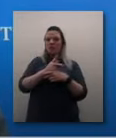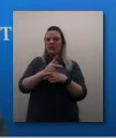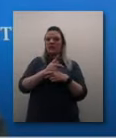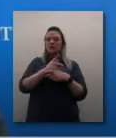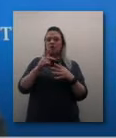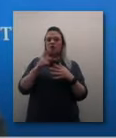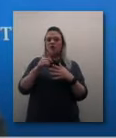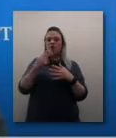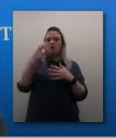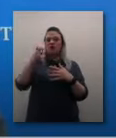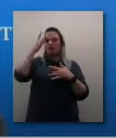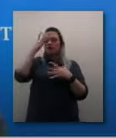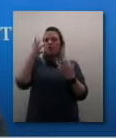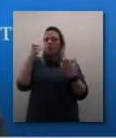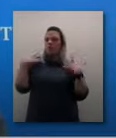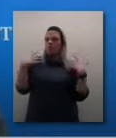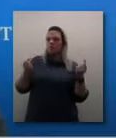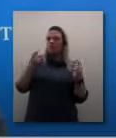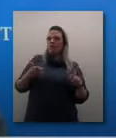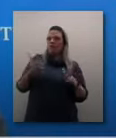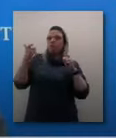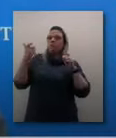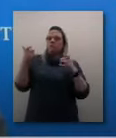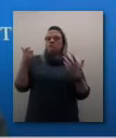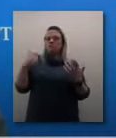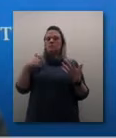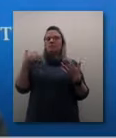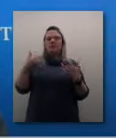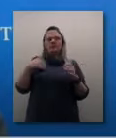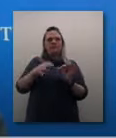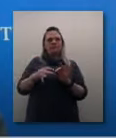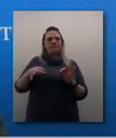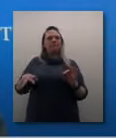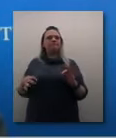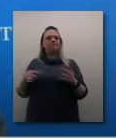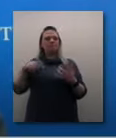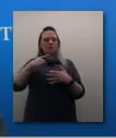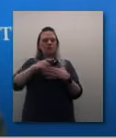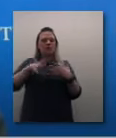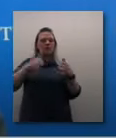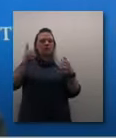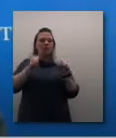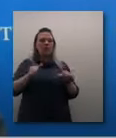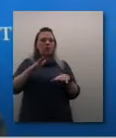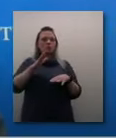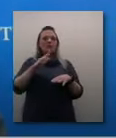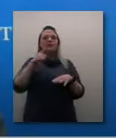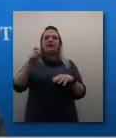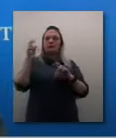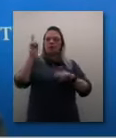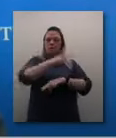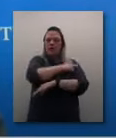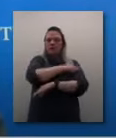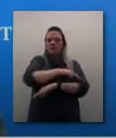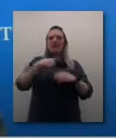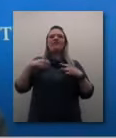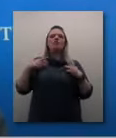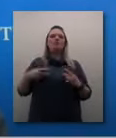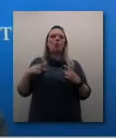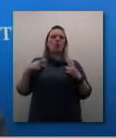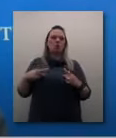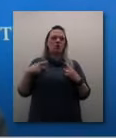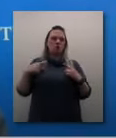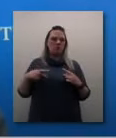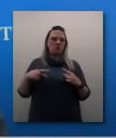to recovery as quickly as possible. I know he had a little setback this weekend. He posted it on social media that he had to go to the hospital. He's got pneumonia.